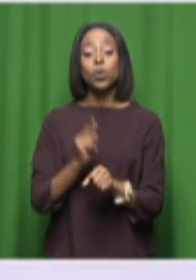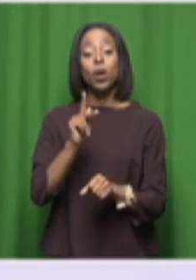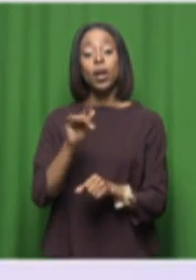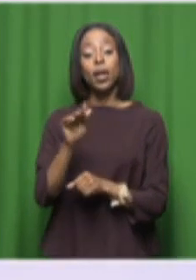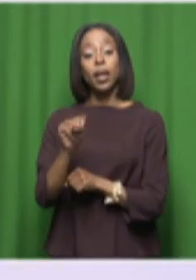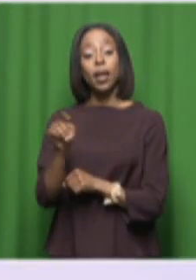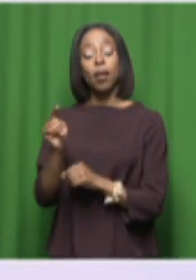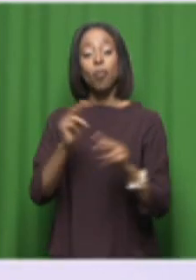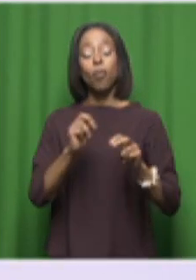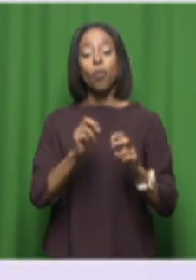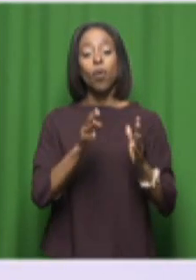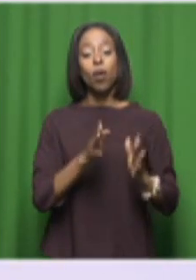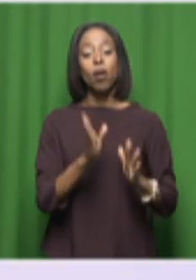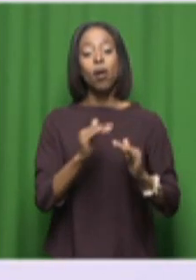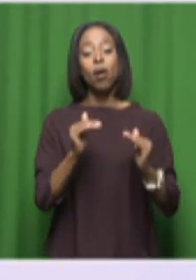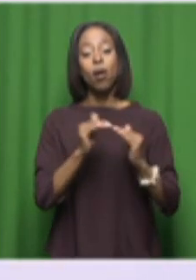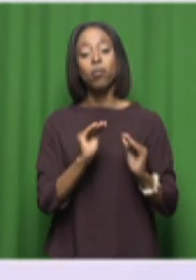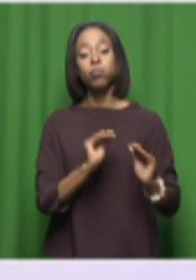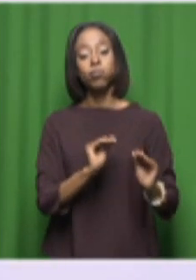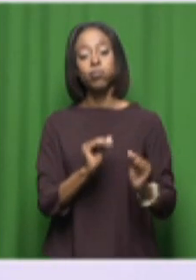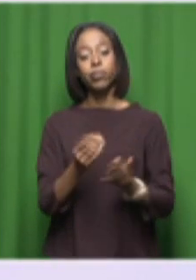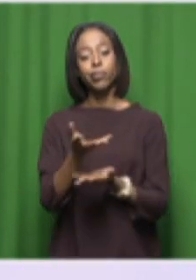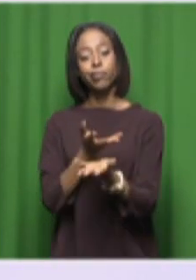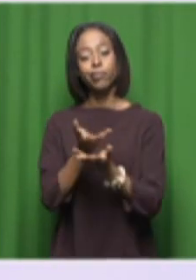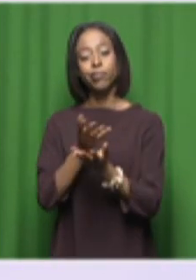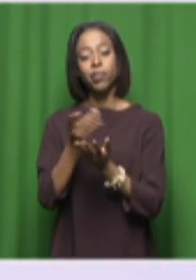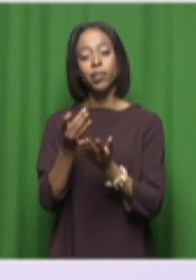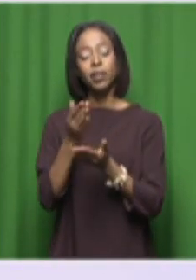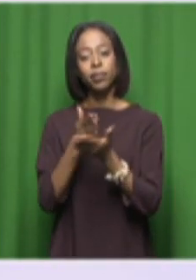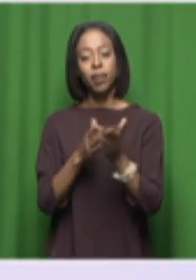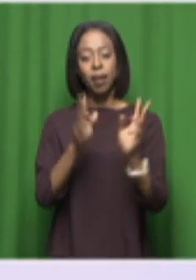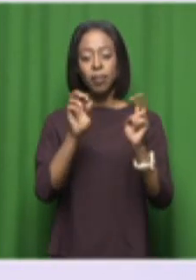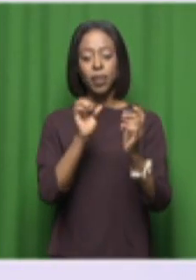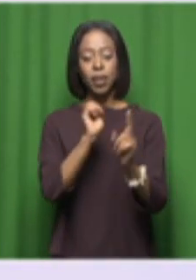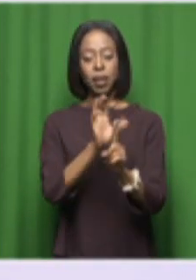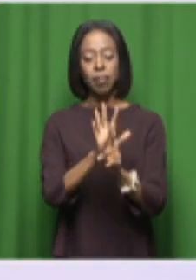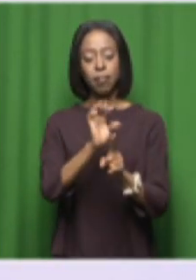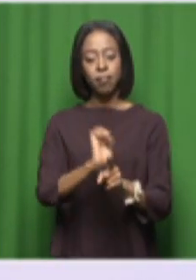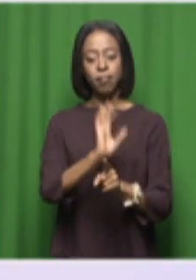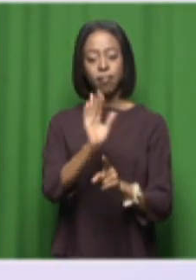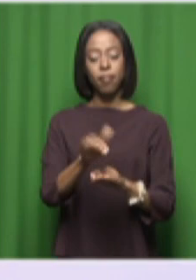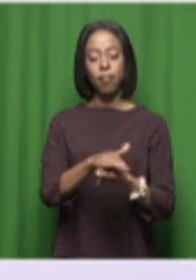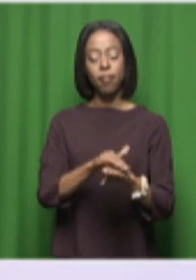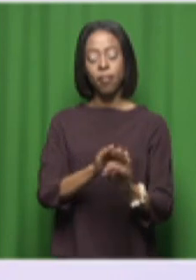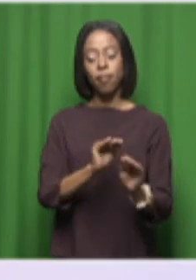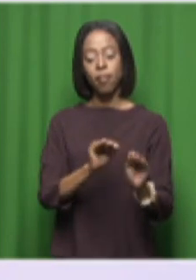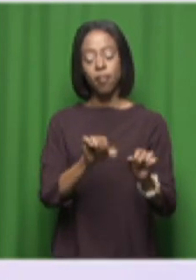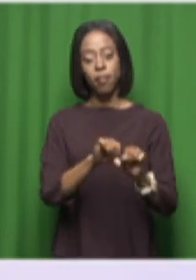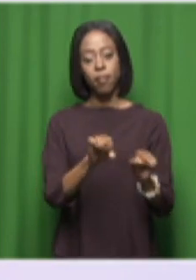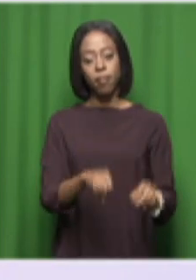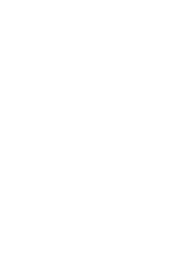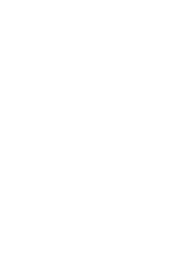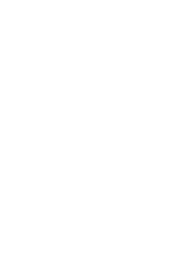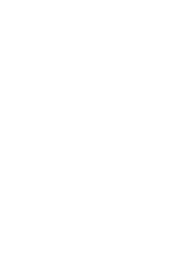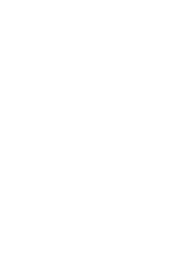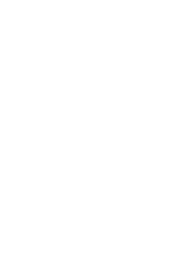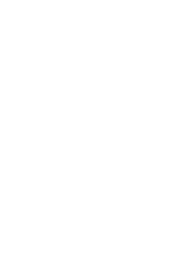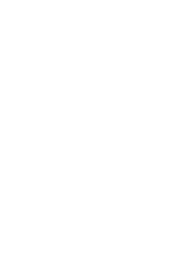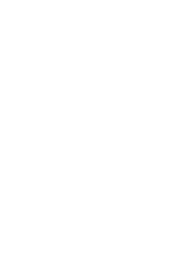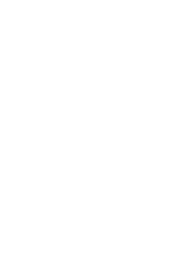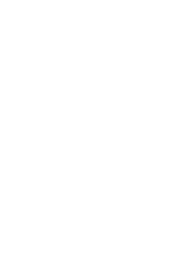Khumalo, Researcher at Equal Education, talking to us about some of the issues affecting South Africa's basic education system.